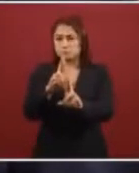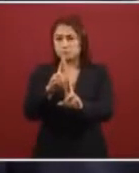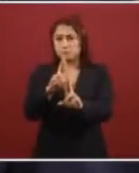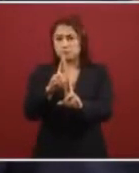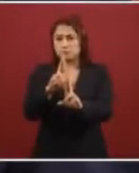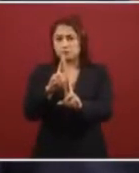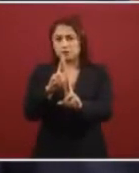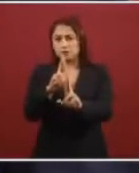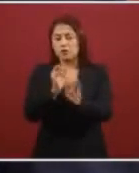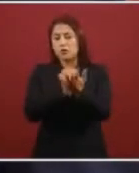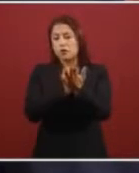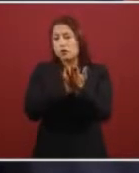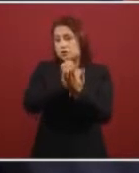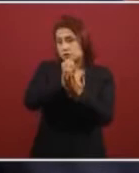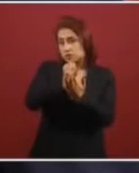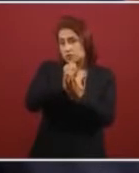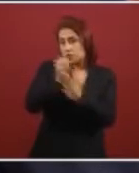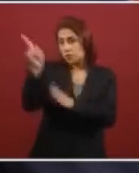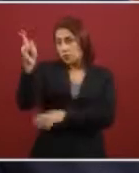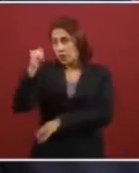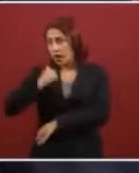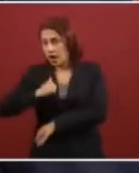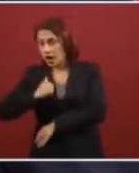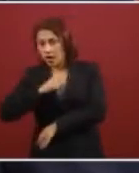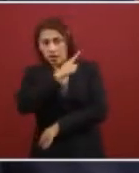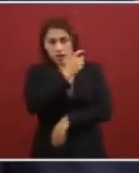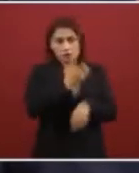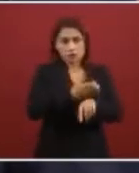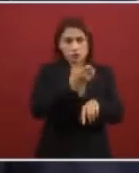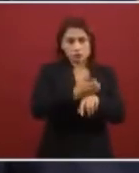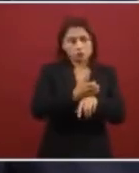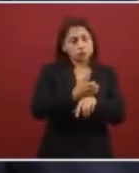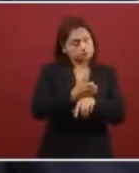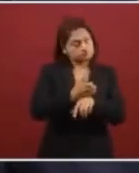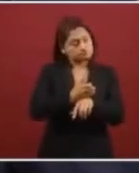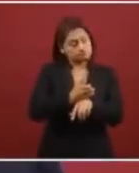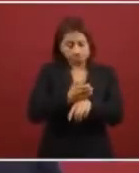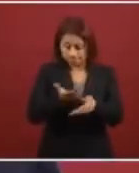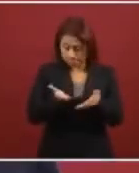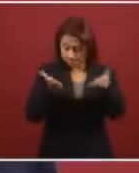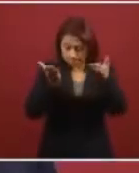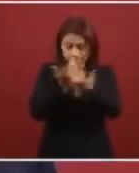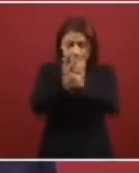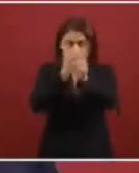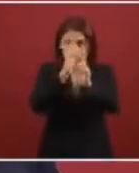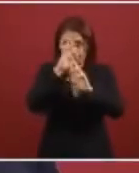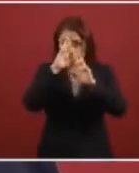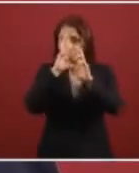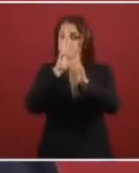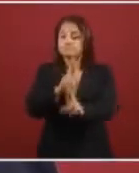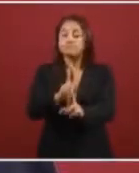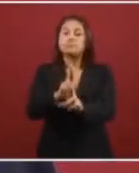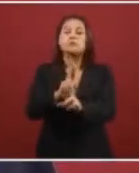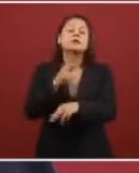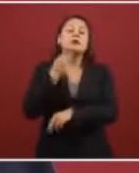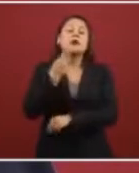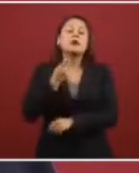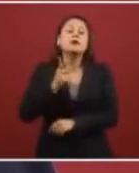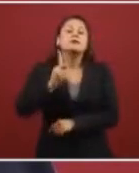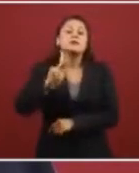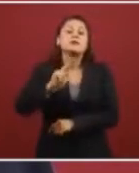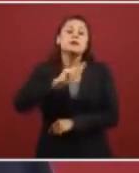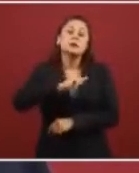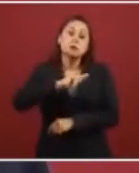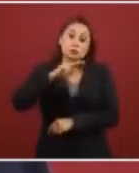to Canadá, en Estados Canada, Unidos. In the U.S. Sin embargo, consideramos but we also consider que